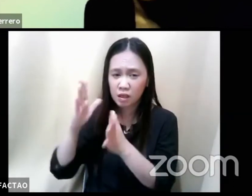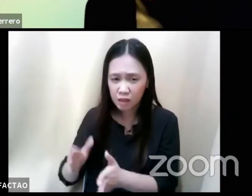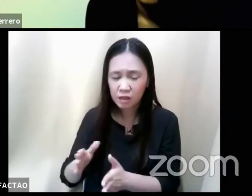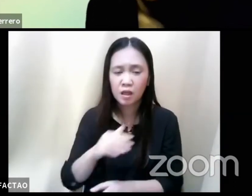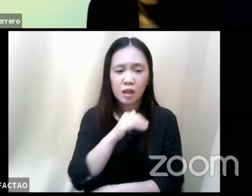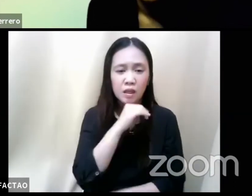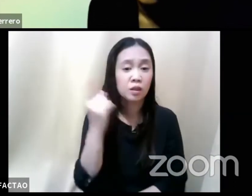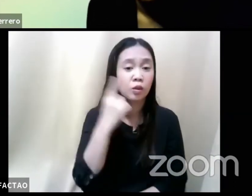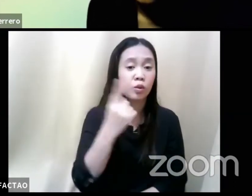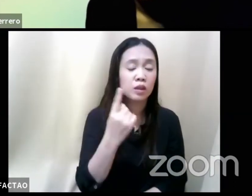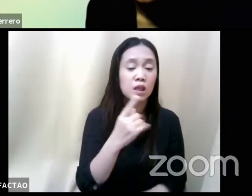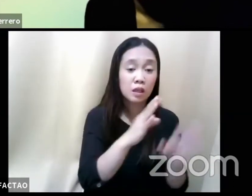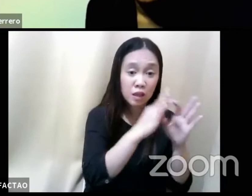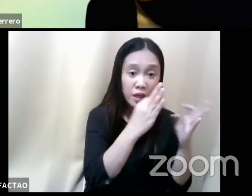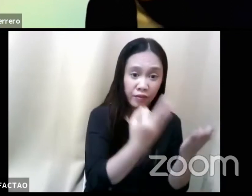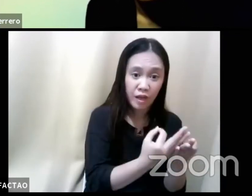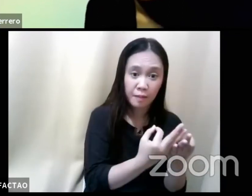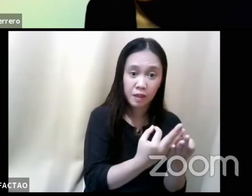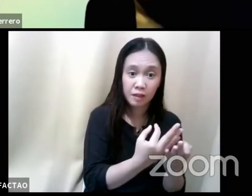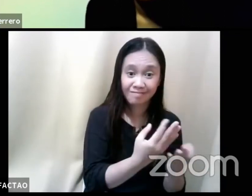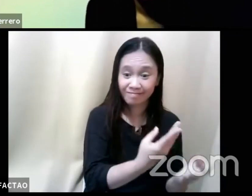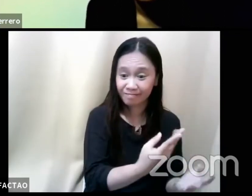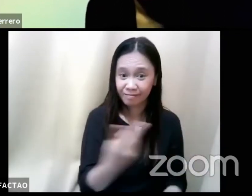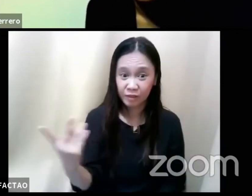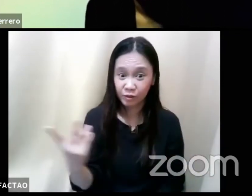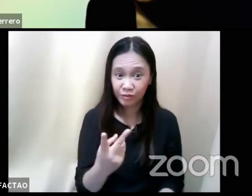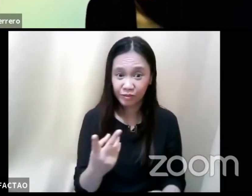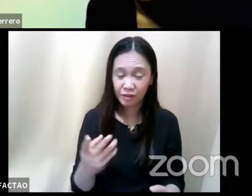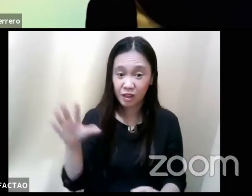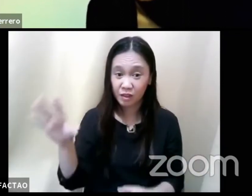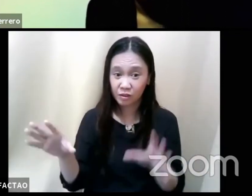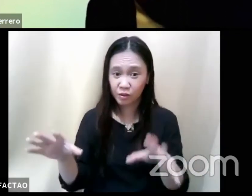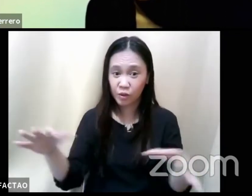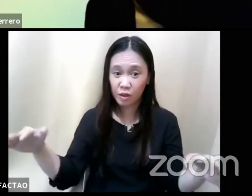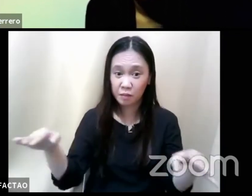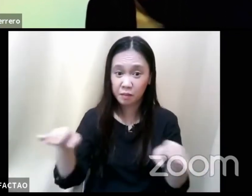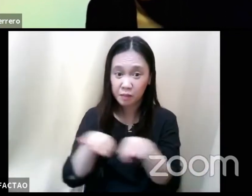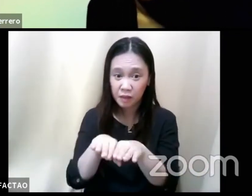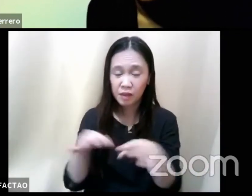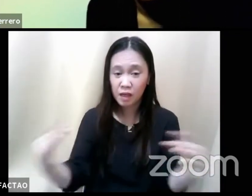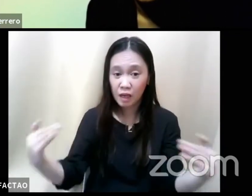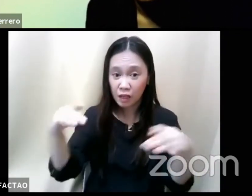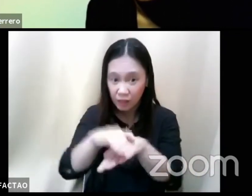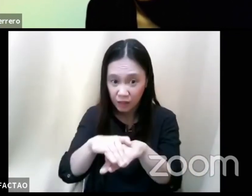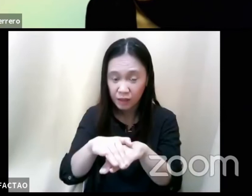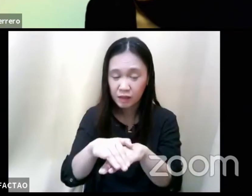So pareho sila. Gusto ko sila itawid sa tulay, no, ng sabay. Kasi parang